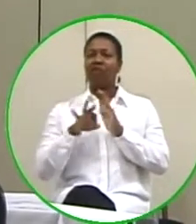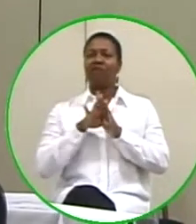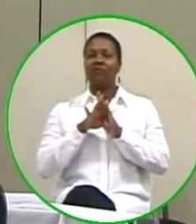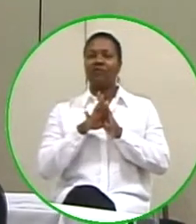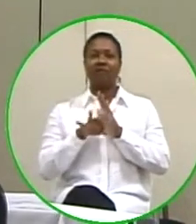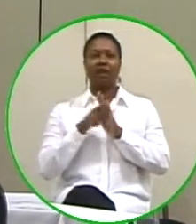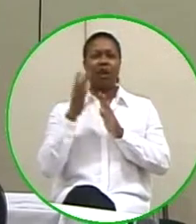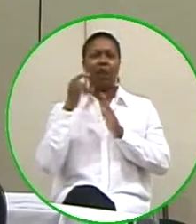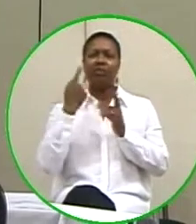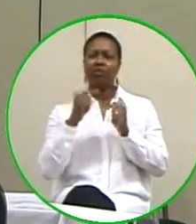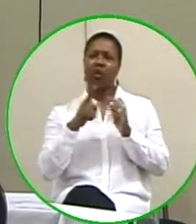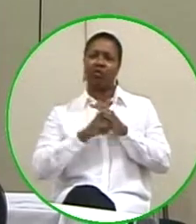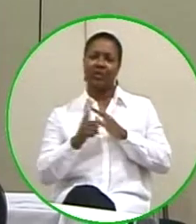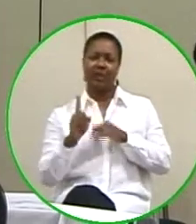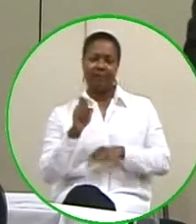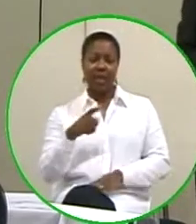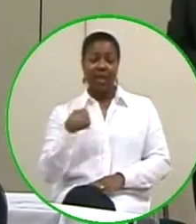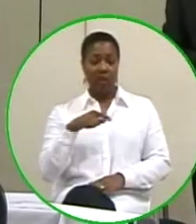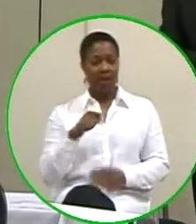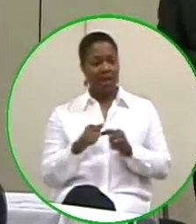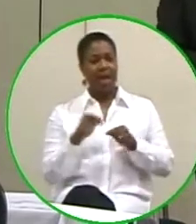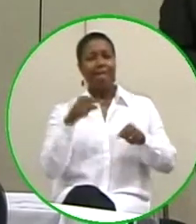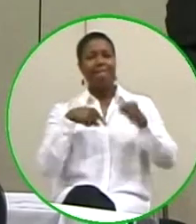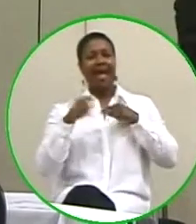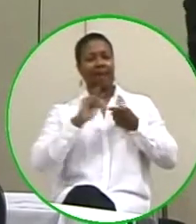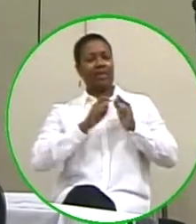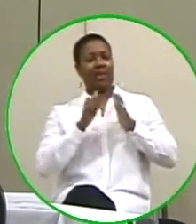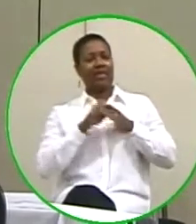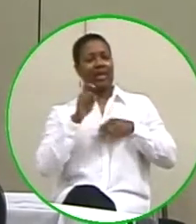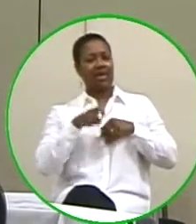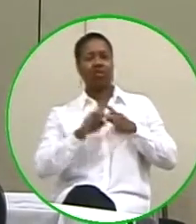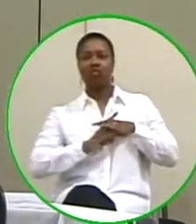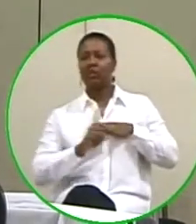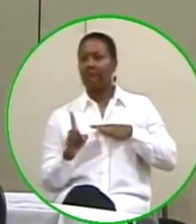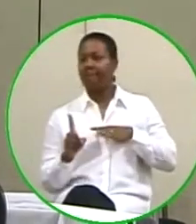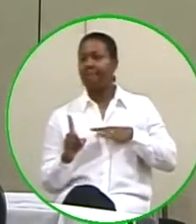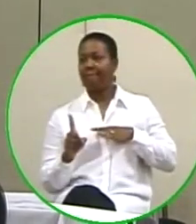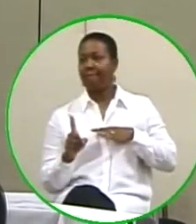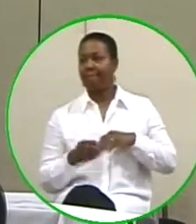to escape and say, can we back up and change that need to escape?